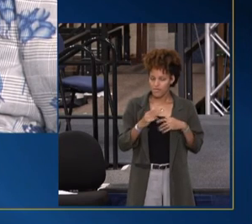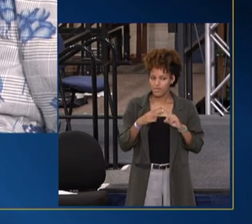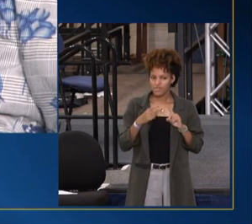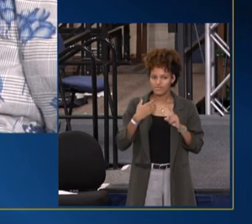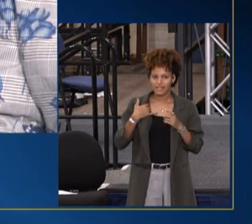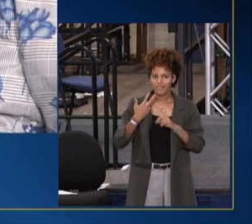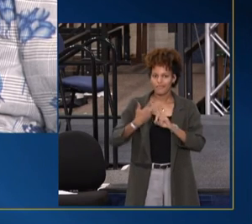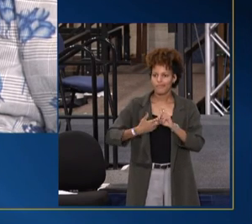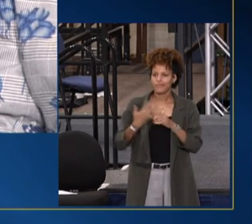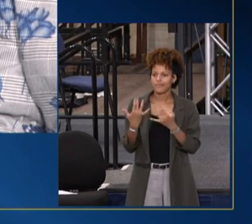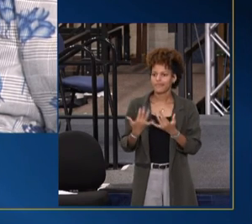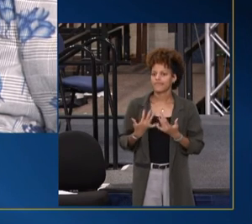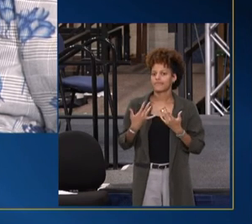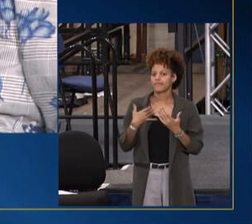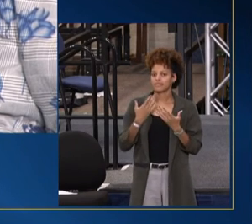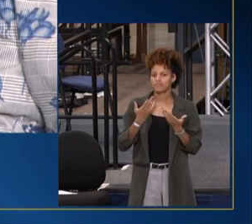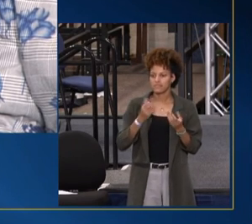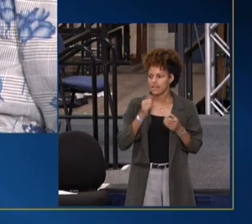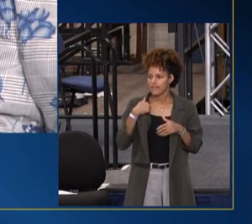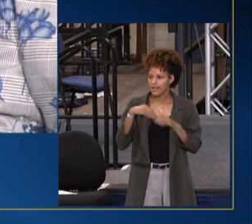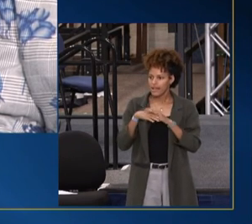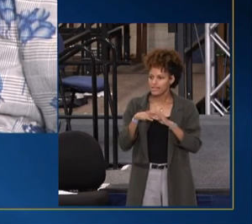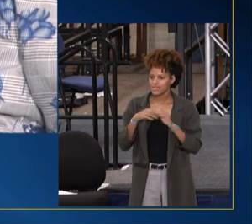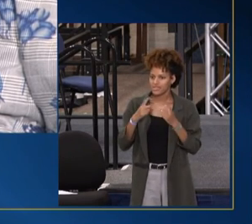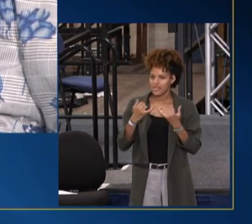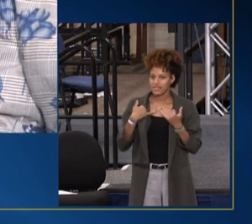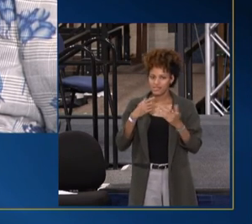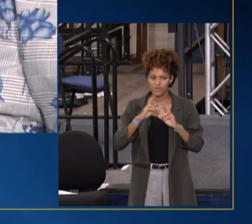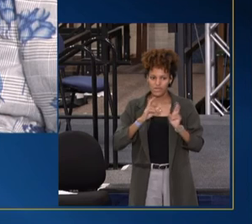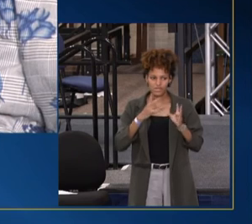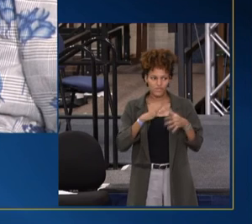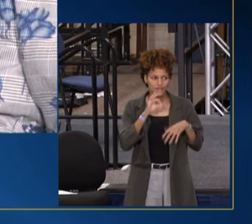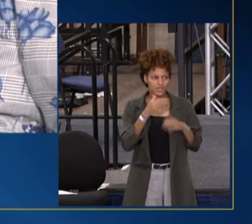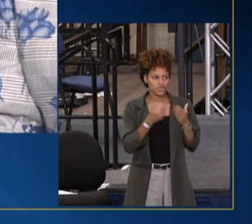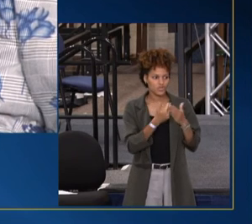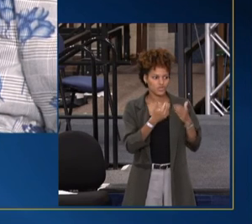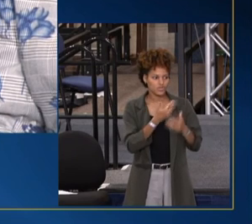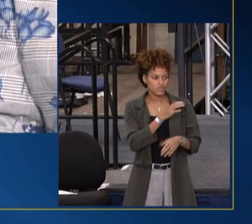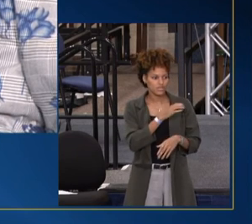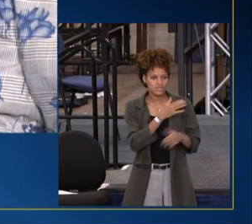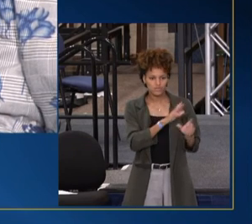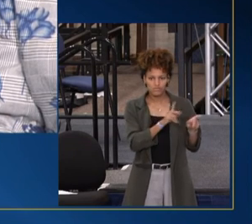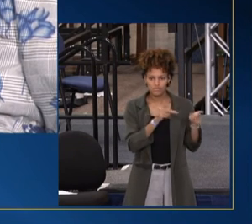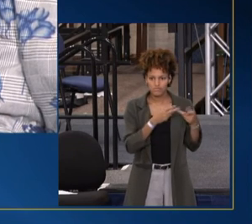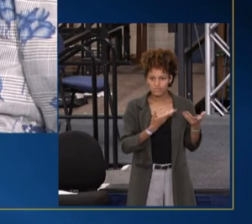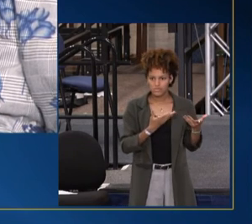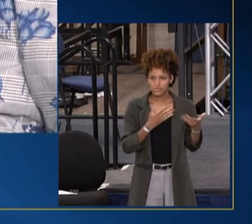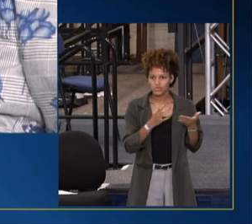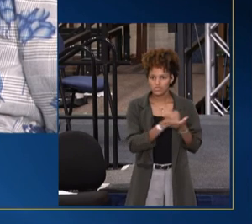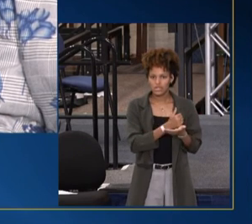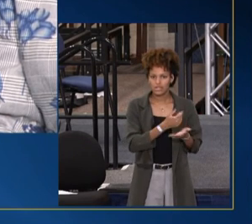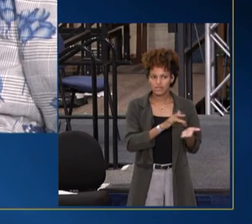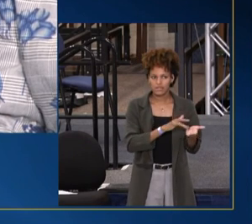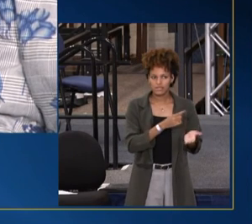so that they could be prepared to find another clinician. So we've really had some